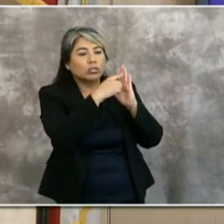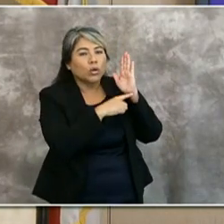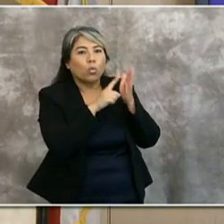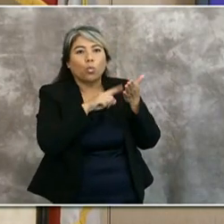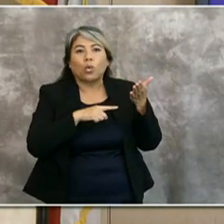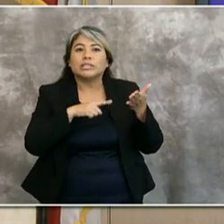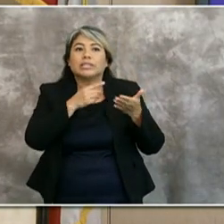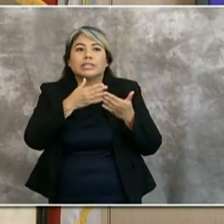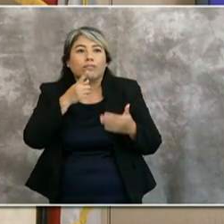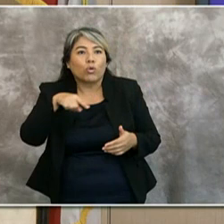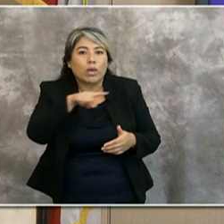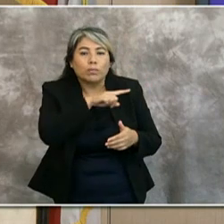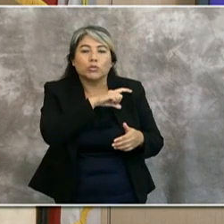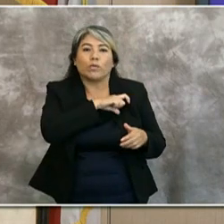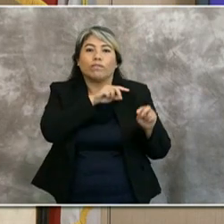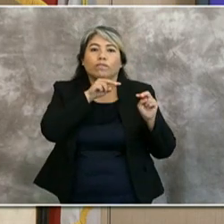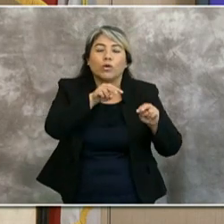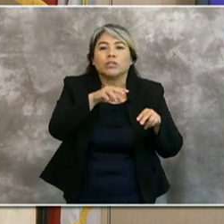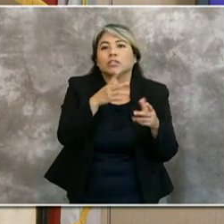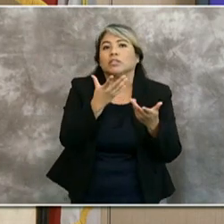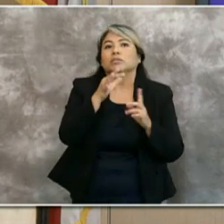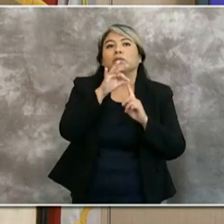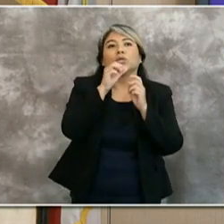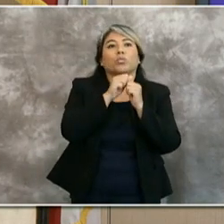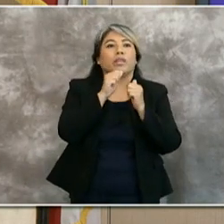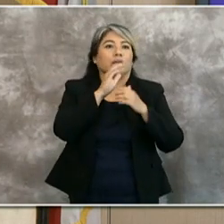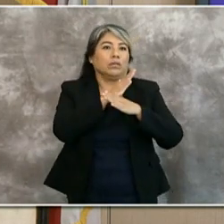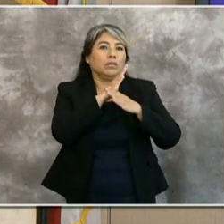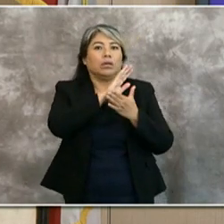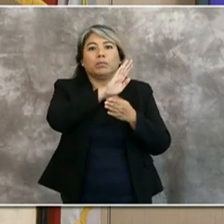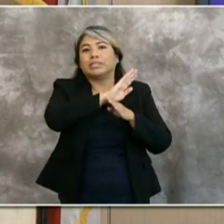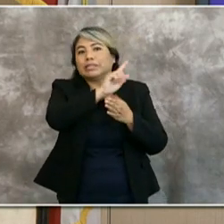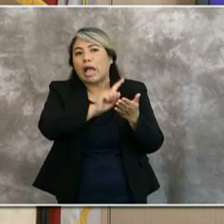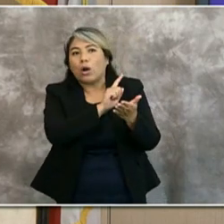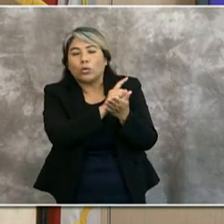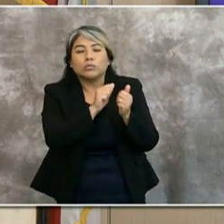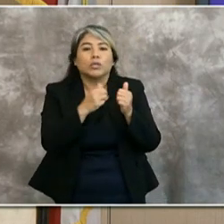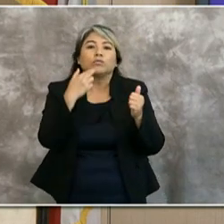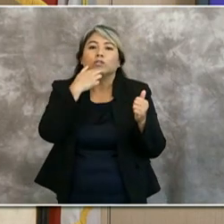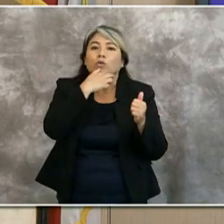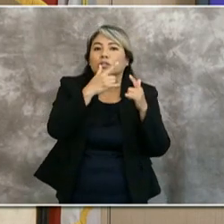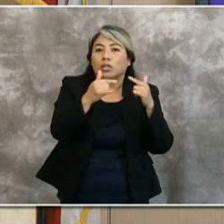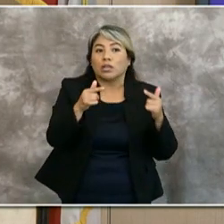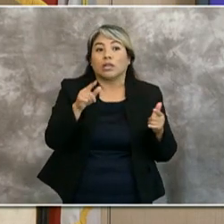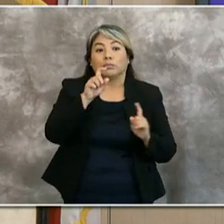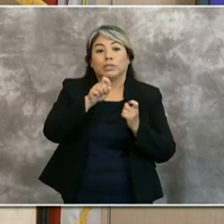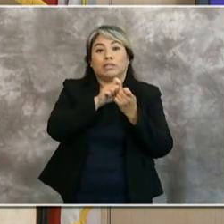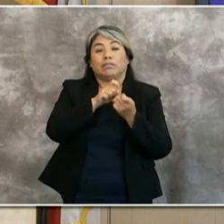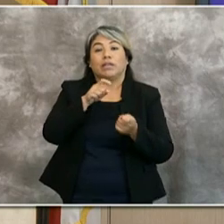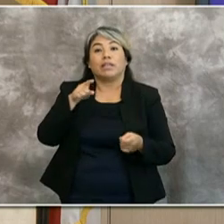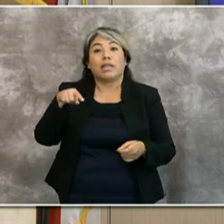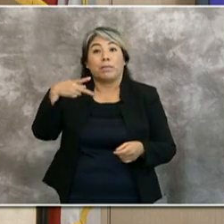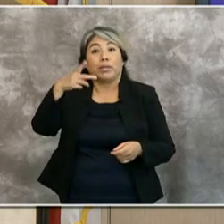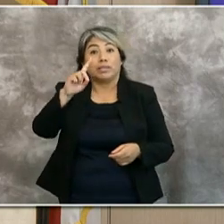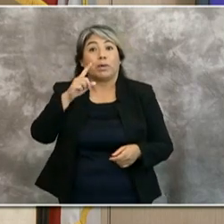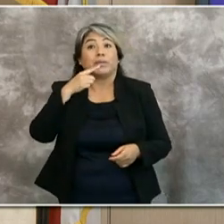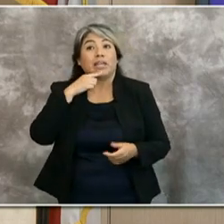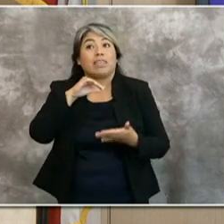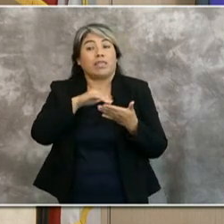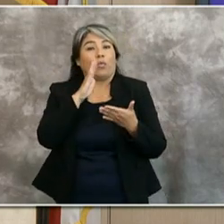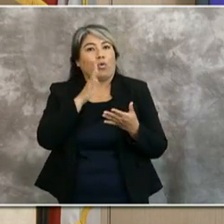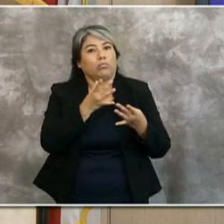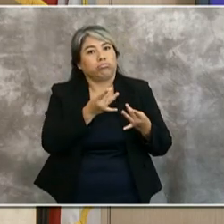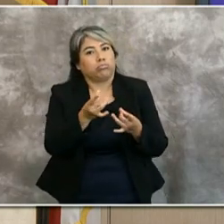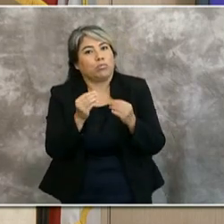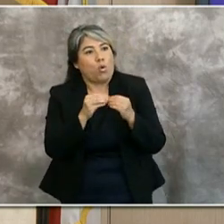In particular, things around the hour restrictions in restaurants or things that specifically they said would ease their level of enforcement.